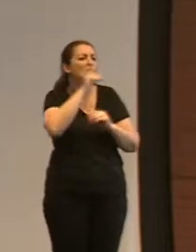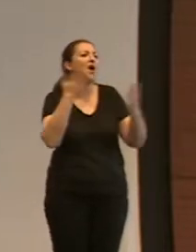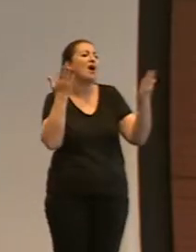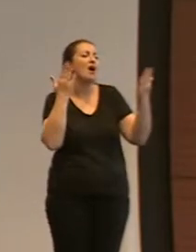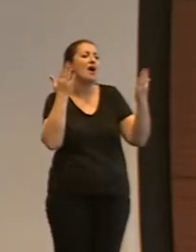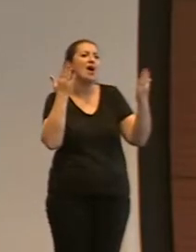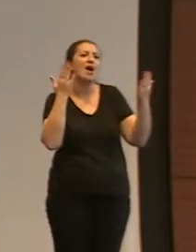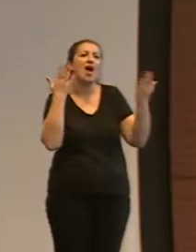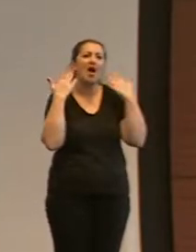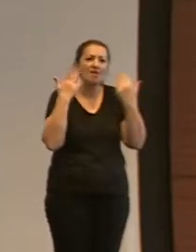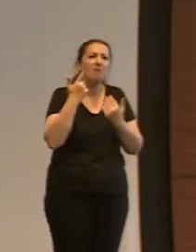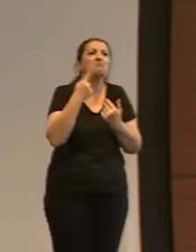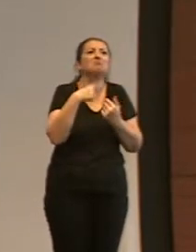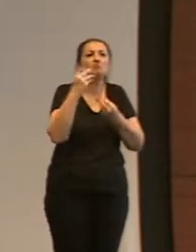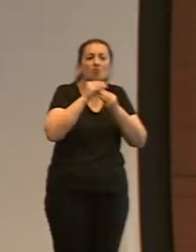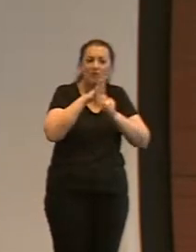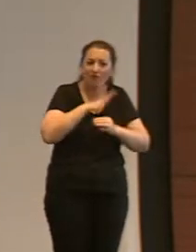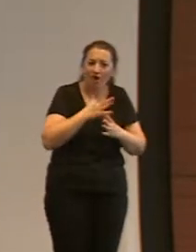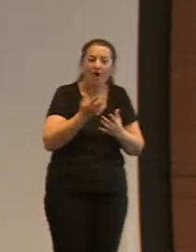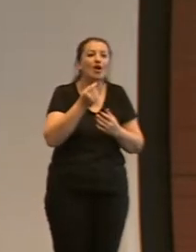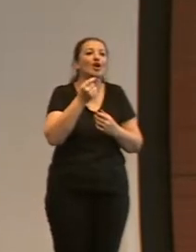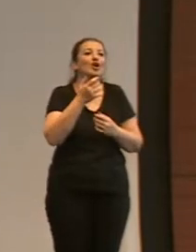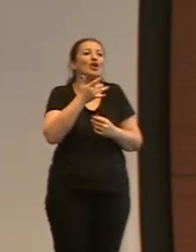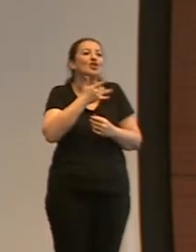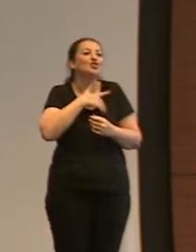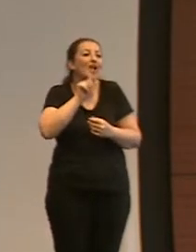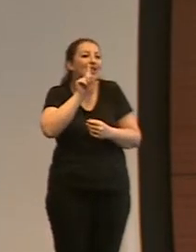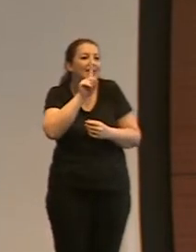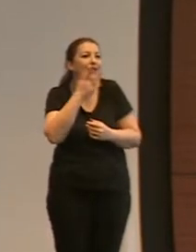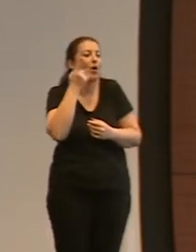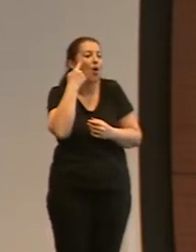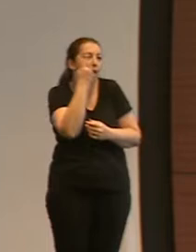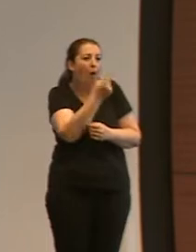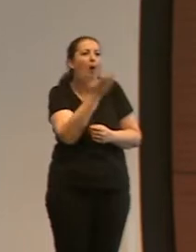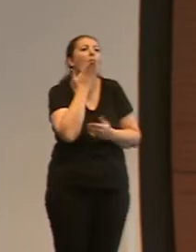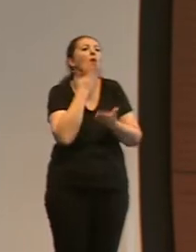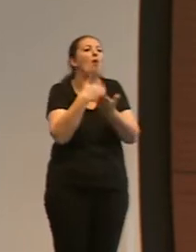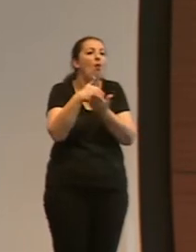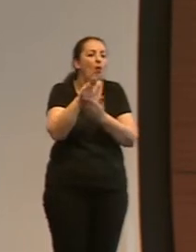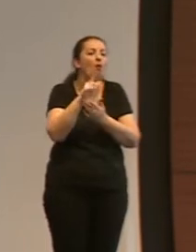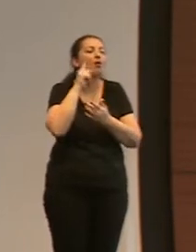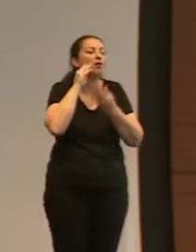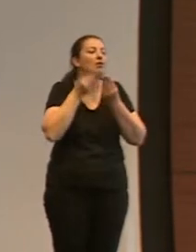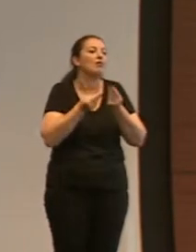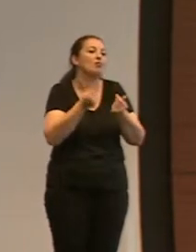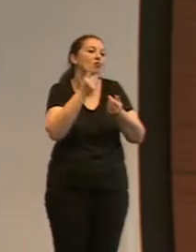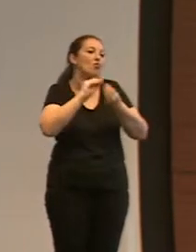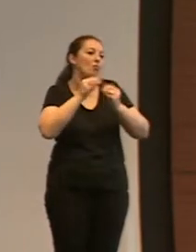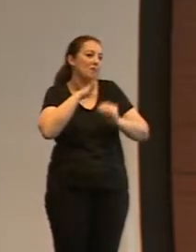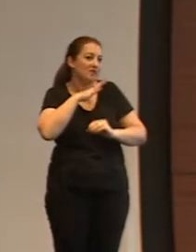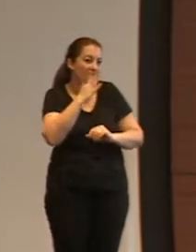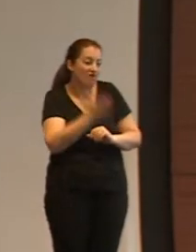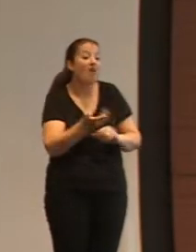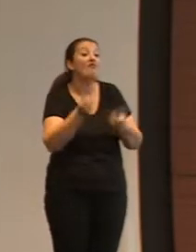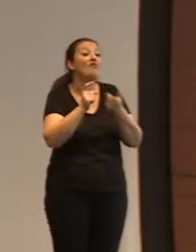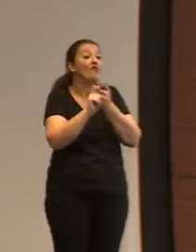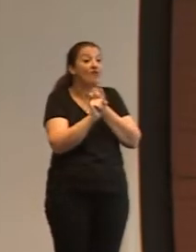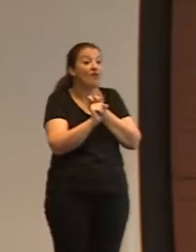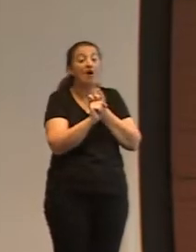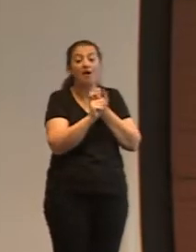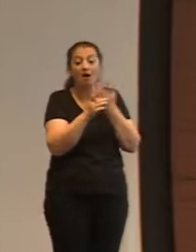a law or a rule of law which protects life against human beings and not the other way